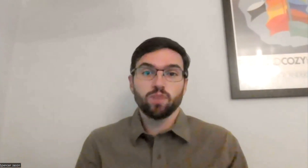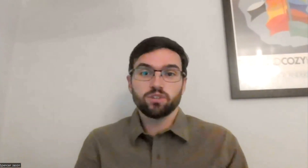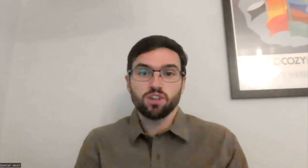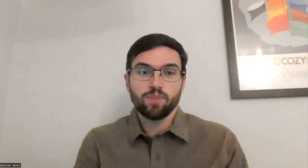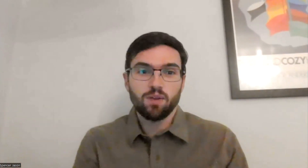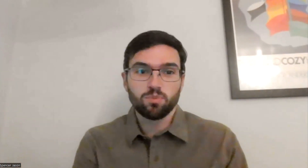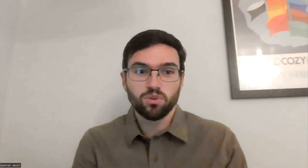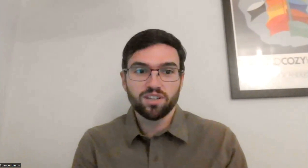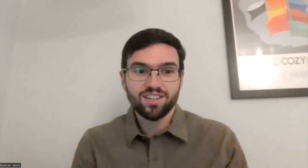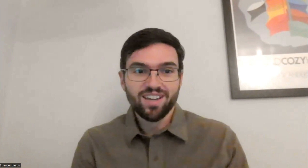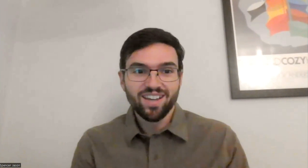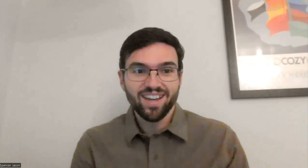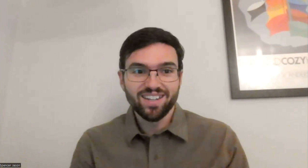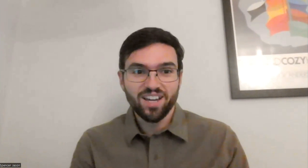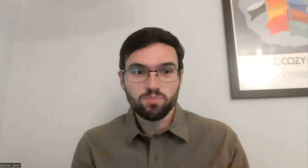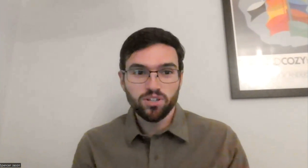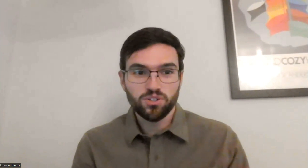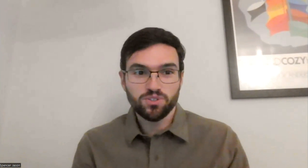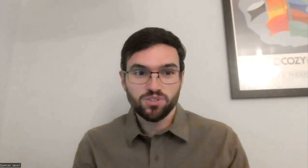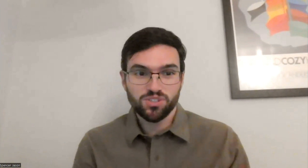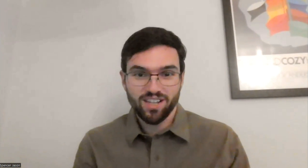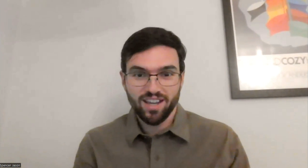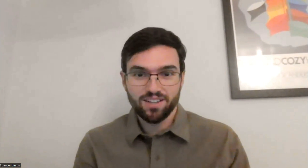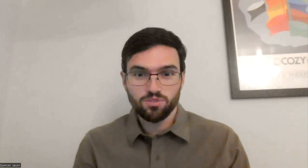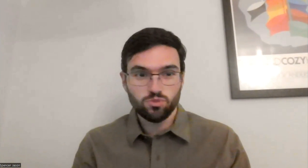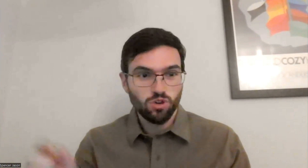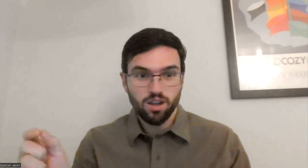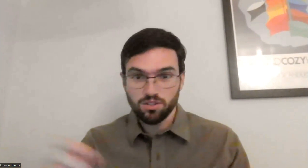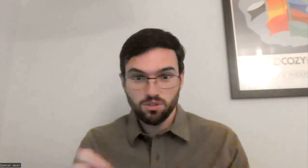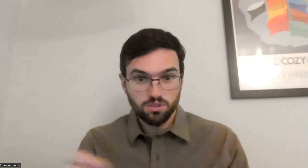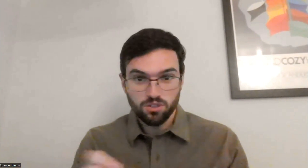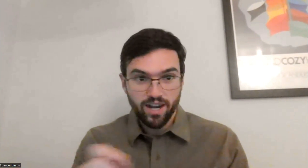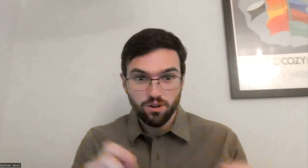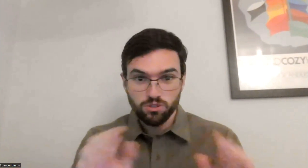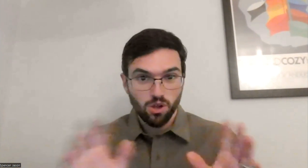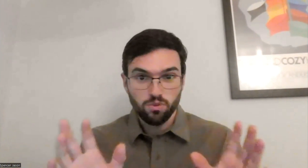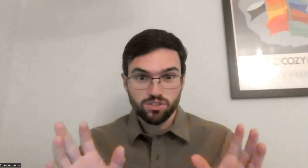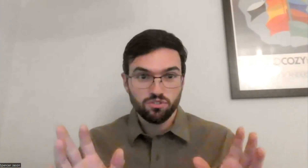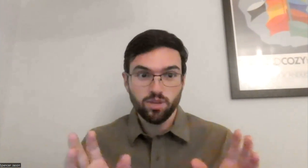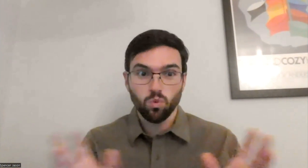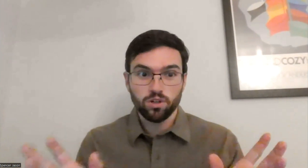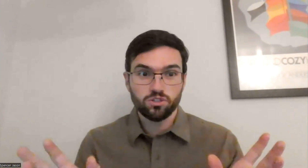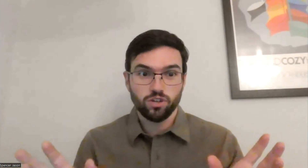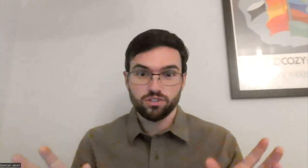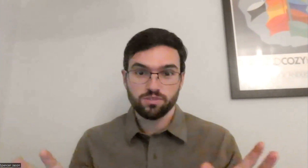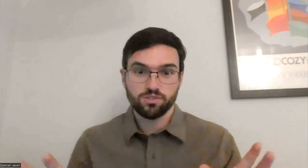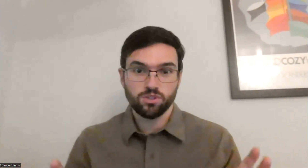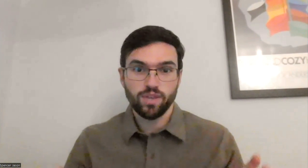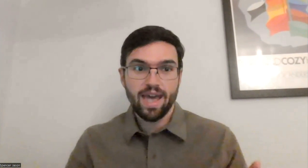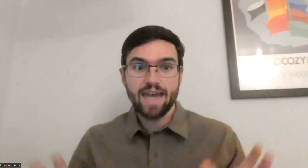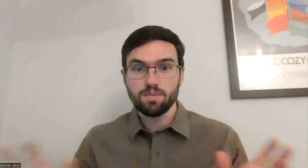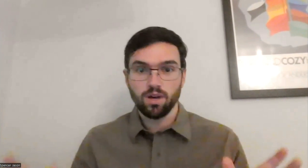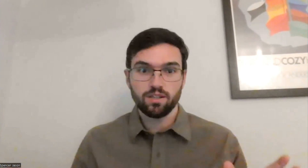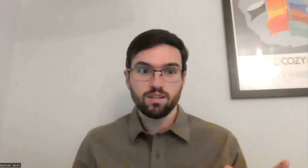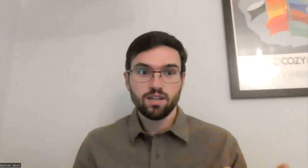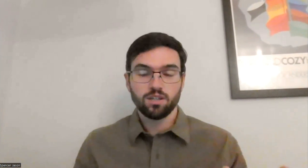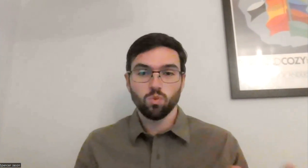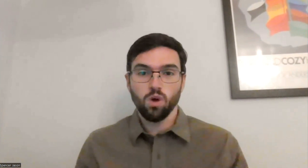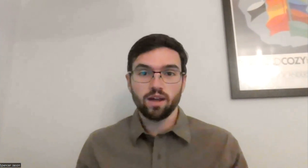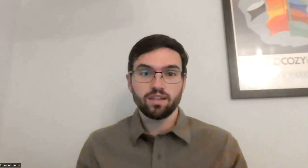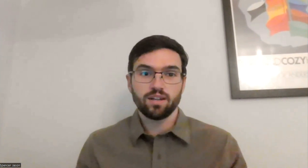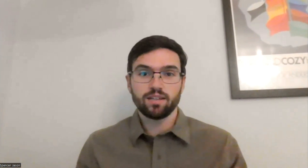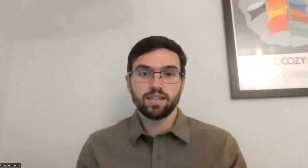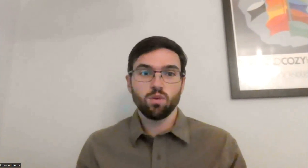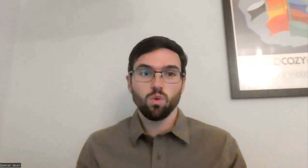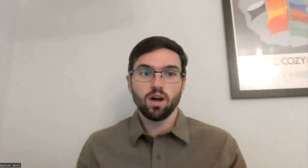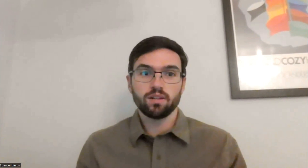sit down with Microsoft PowerPoint and pictures and draw little arrows all over stuff to make work instructions so that anybody can